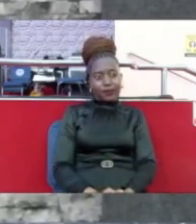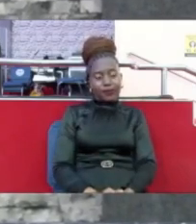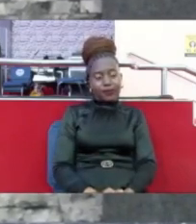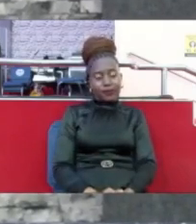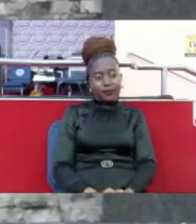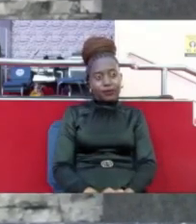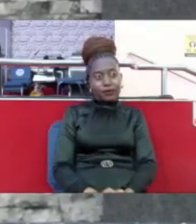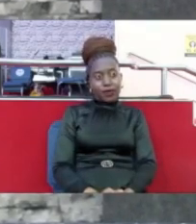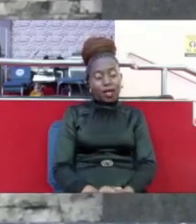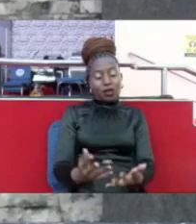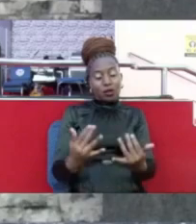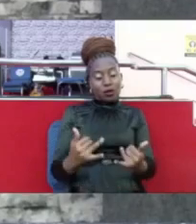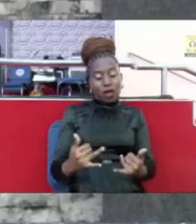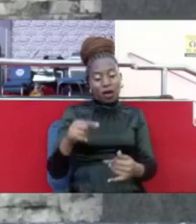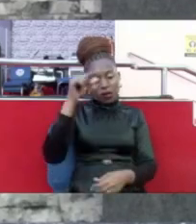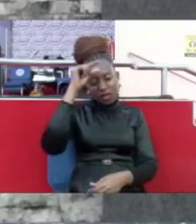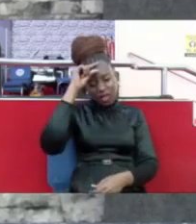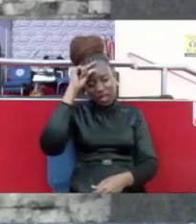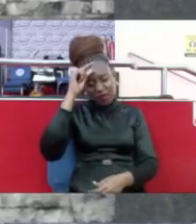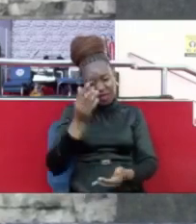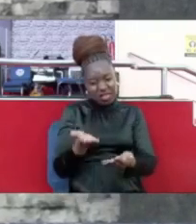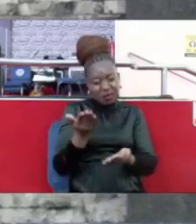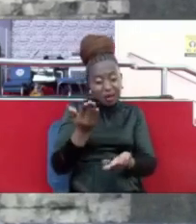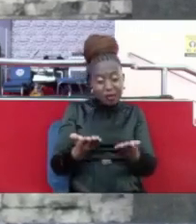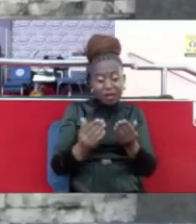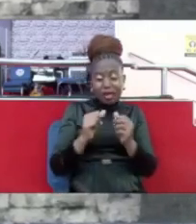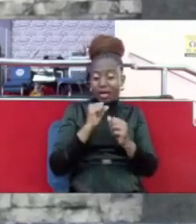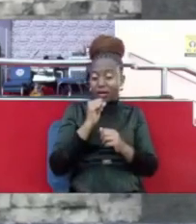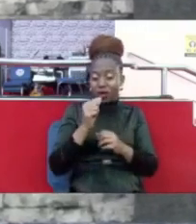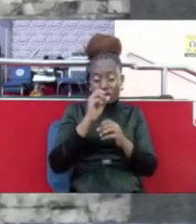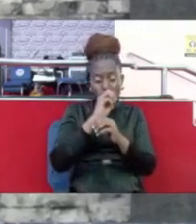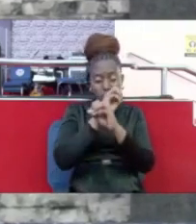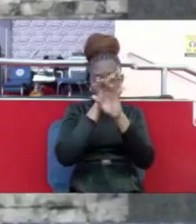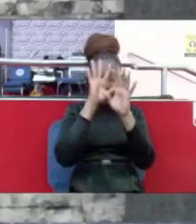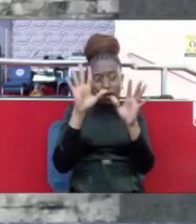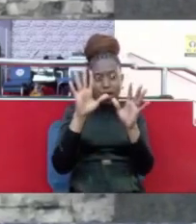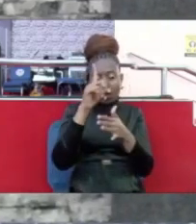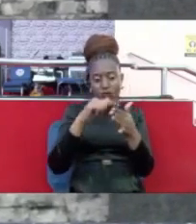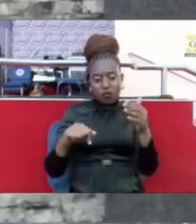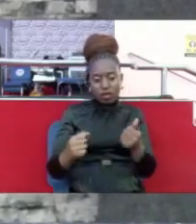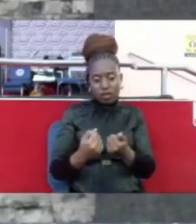So even the government may not be aware of all that has been happening among them.